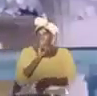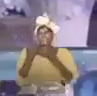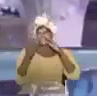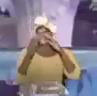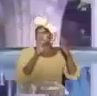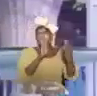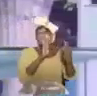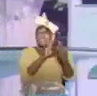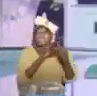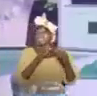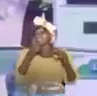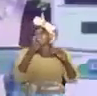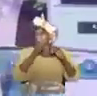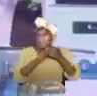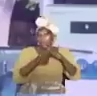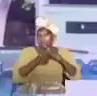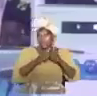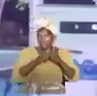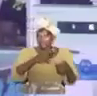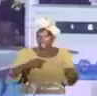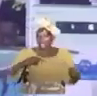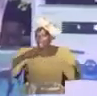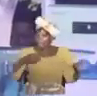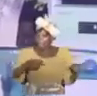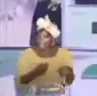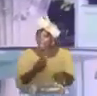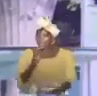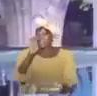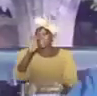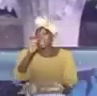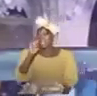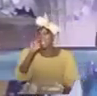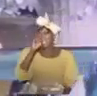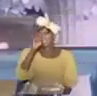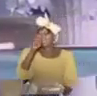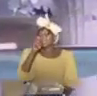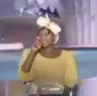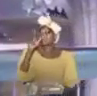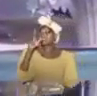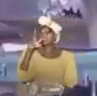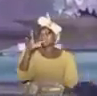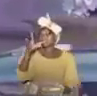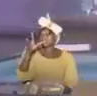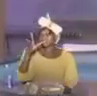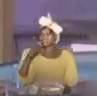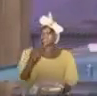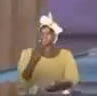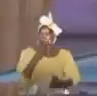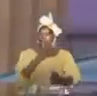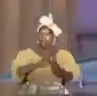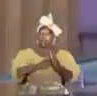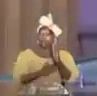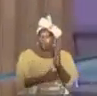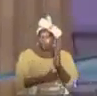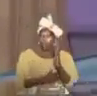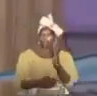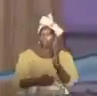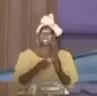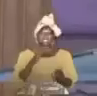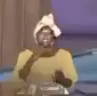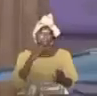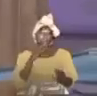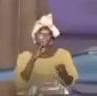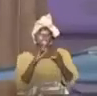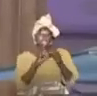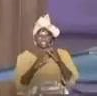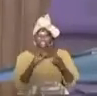pain. We find that in Exodus chapter 3 from verse 7 to 9. When God was speaking, Exodus 3,